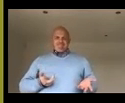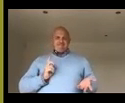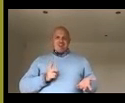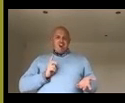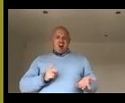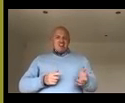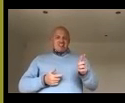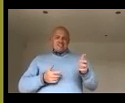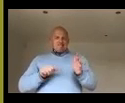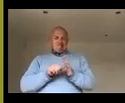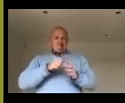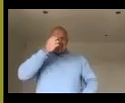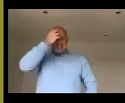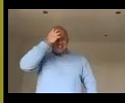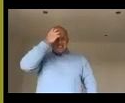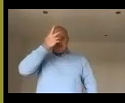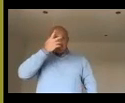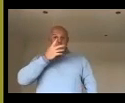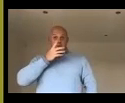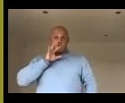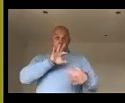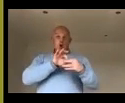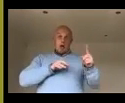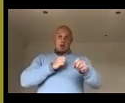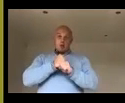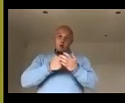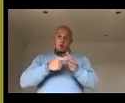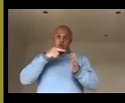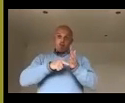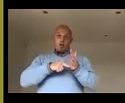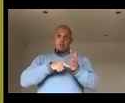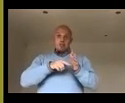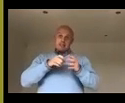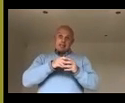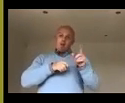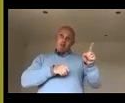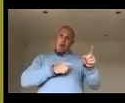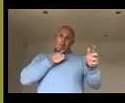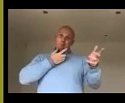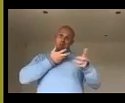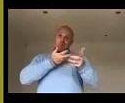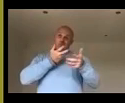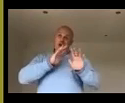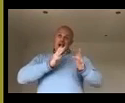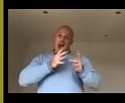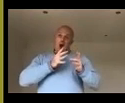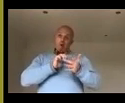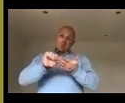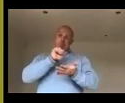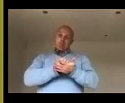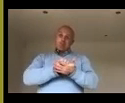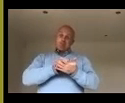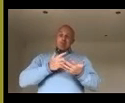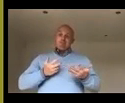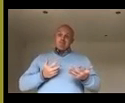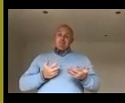with the grants team and they will have a discussion with you about how to get the information. Like I said earlier on,